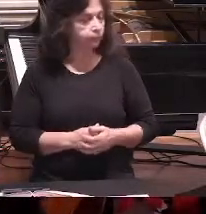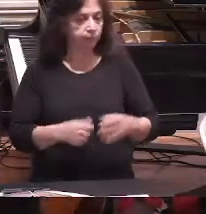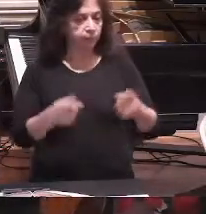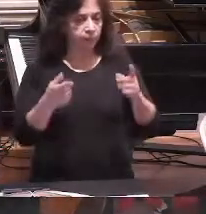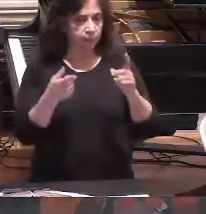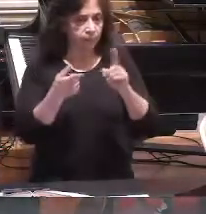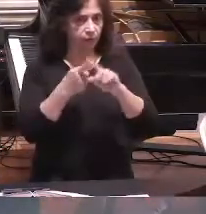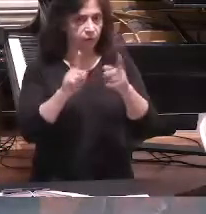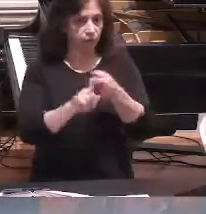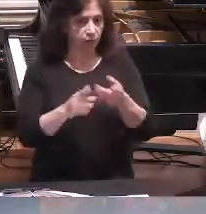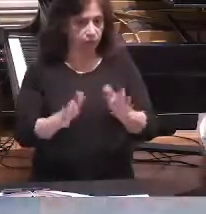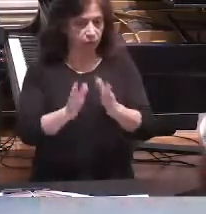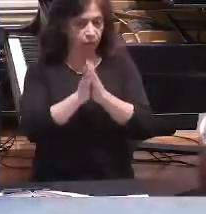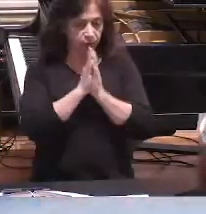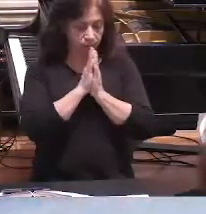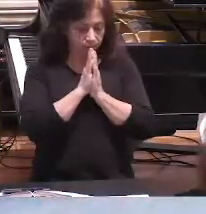let us pray.